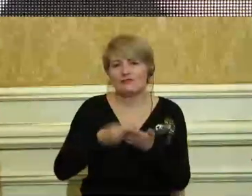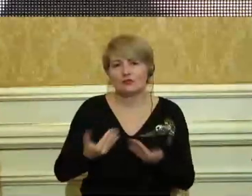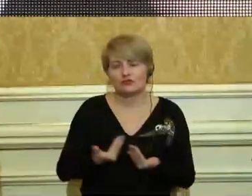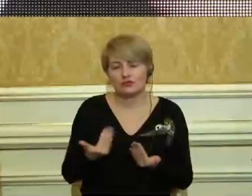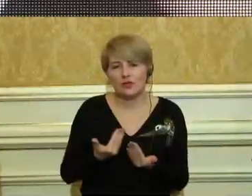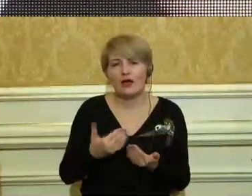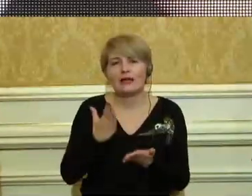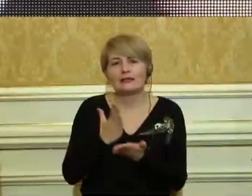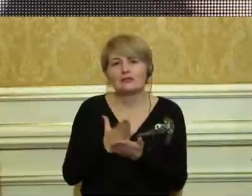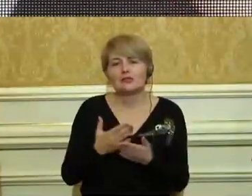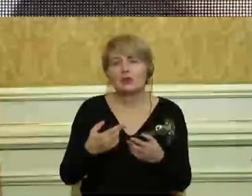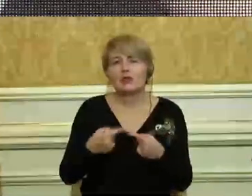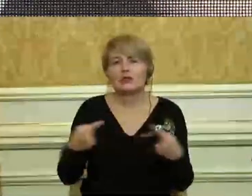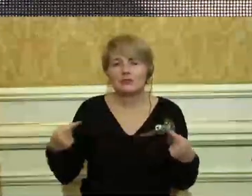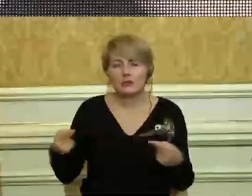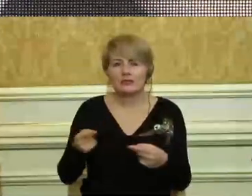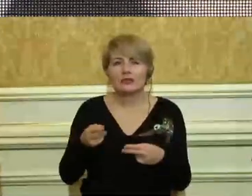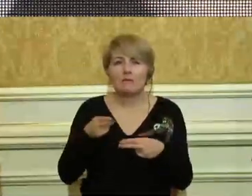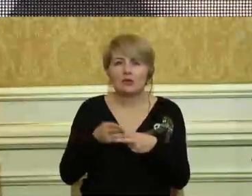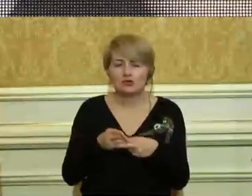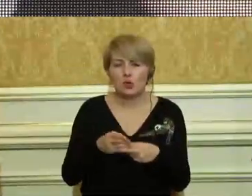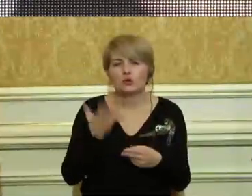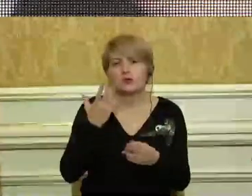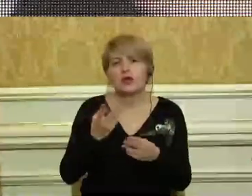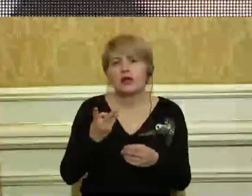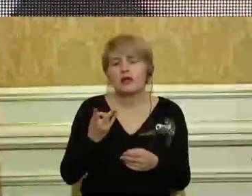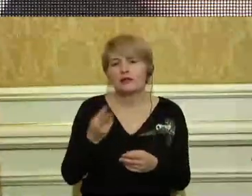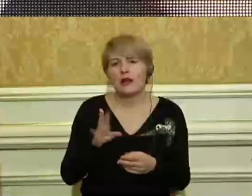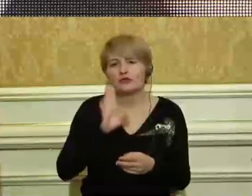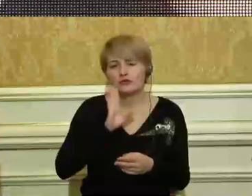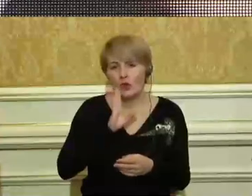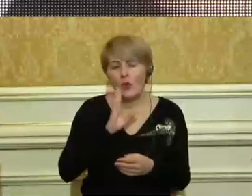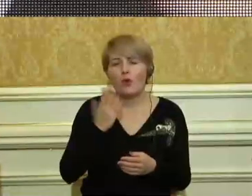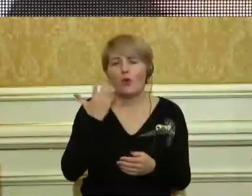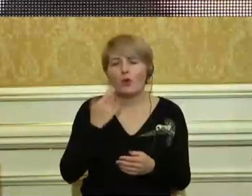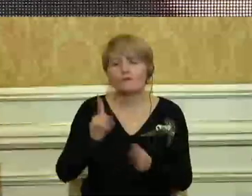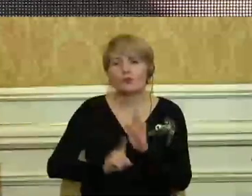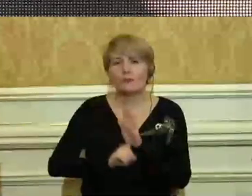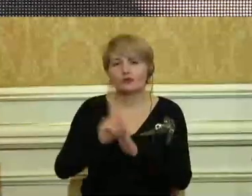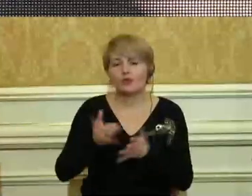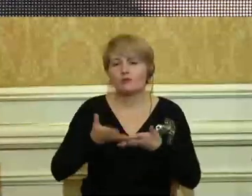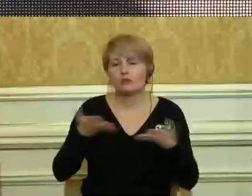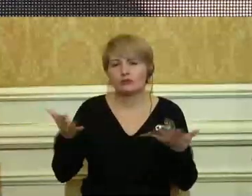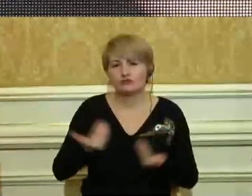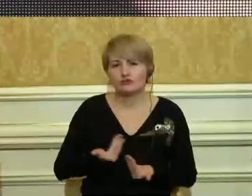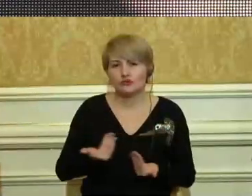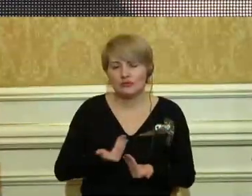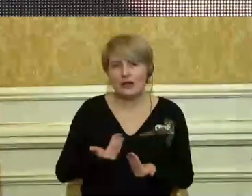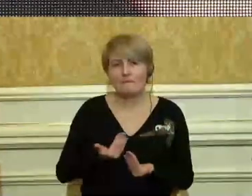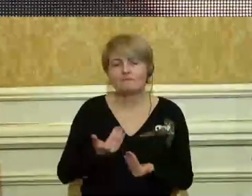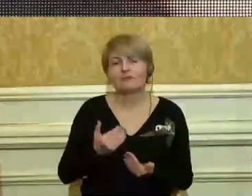entering any kind of actually public life, be it through civil